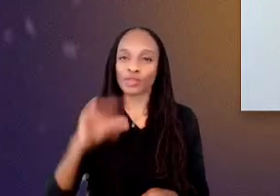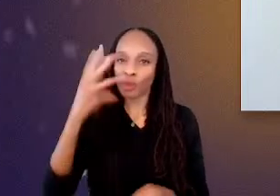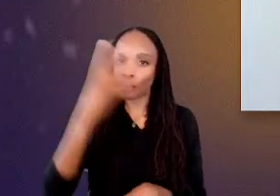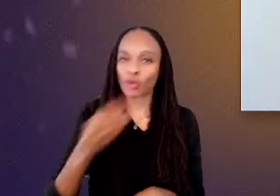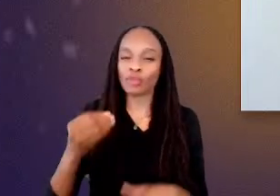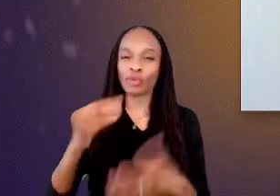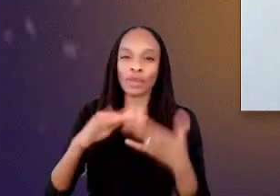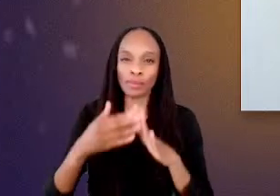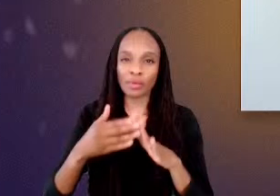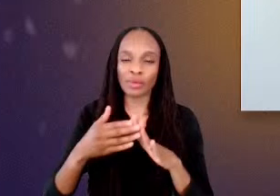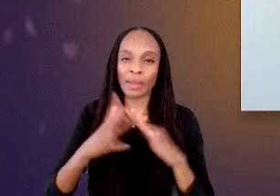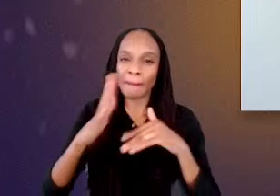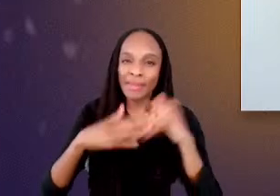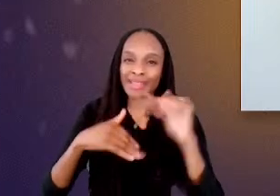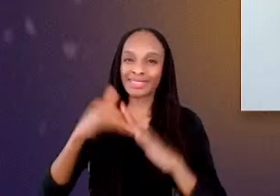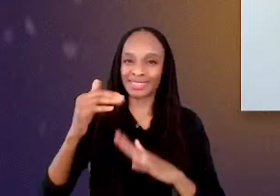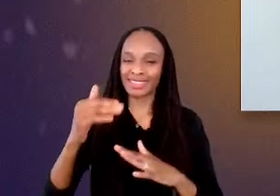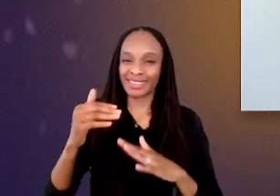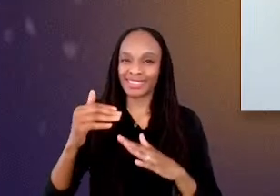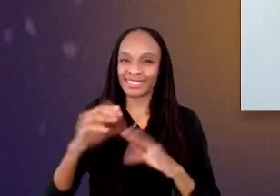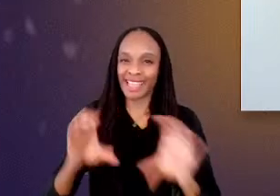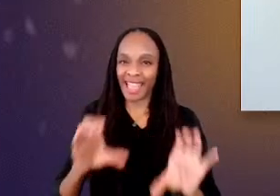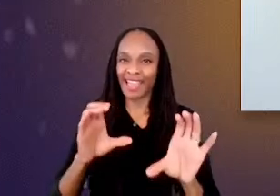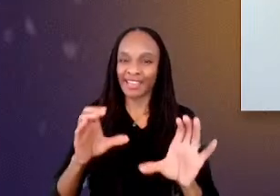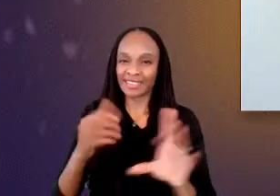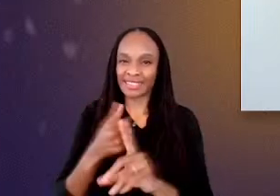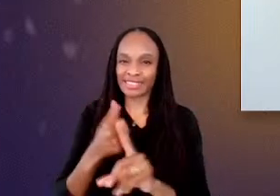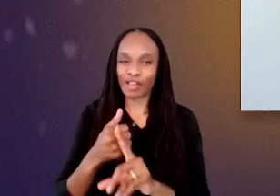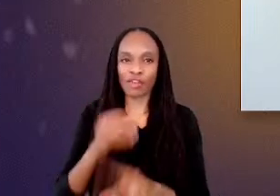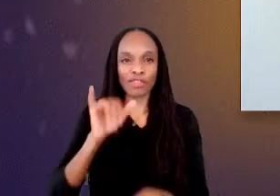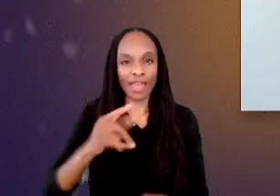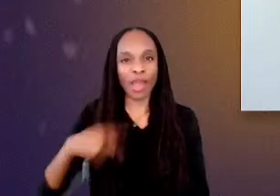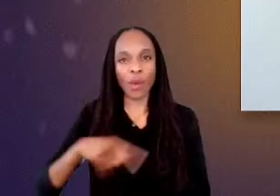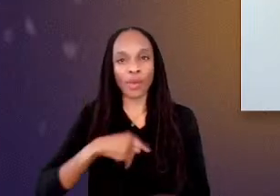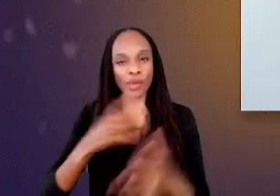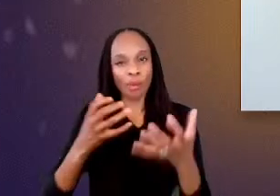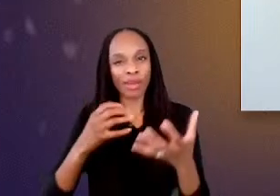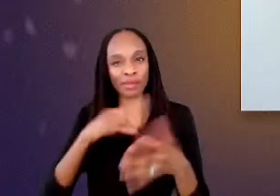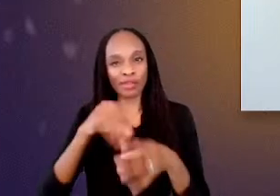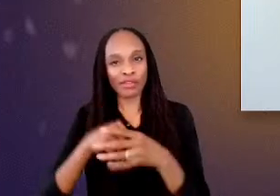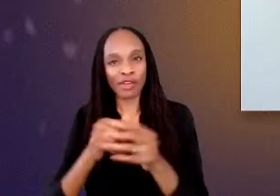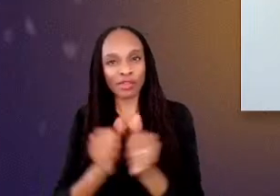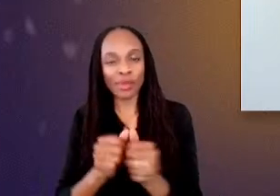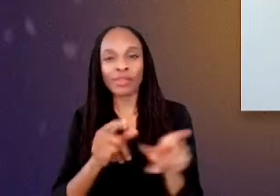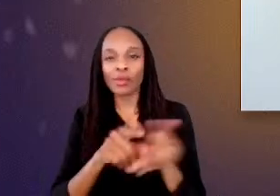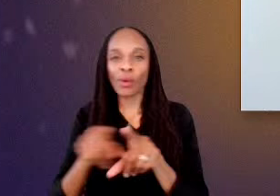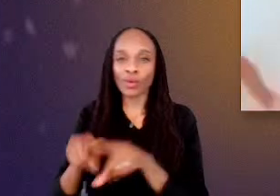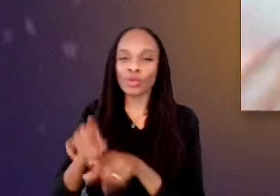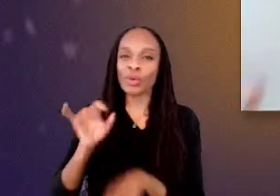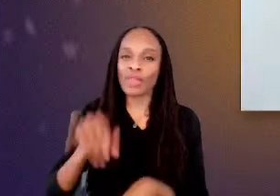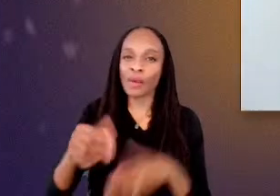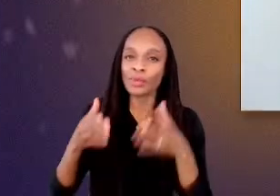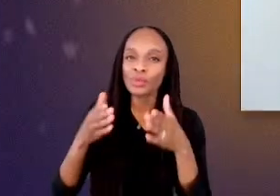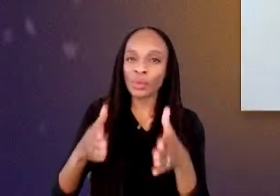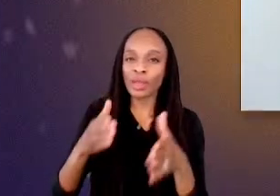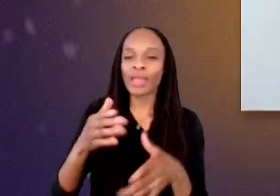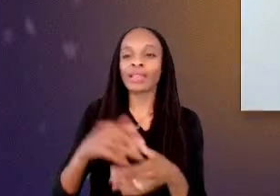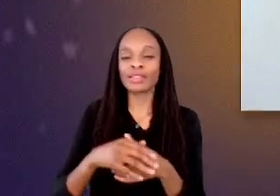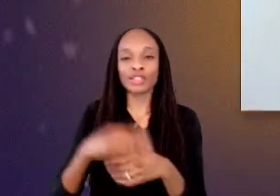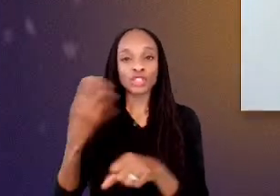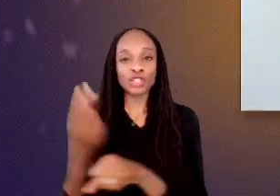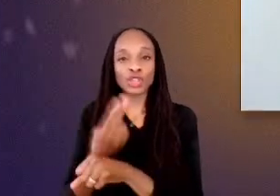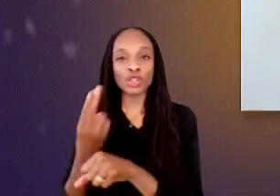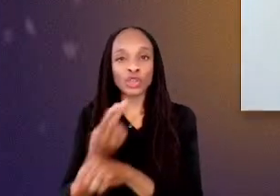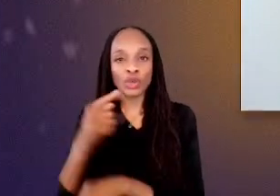in and of itself that we really wanted to be a part of. And also it was a way to use this